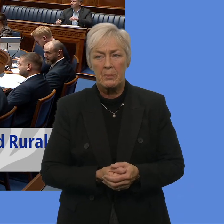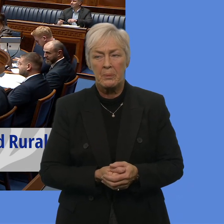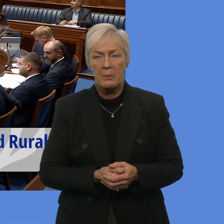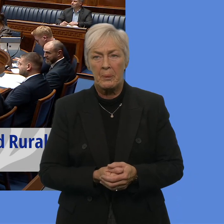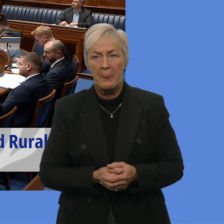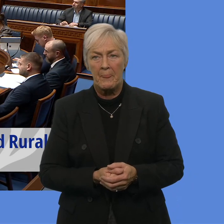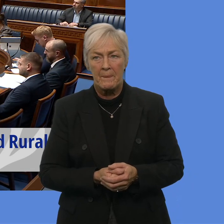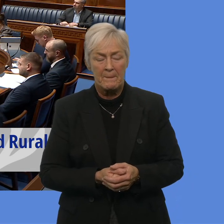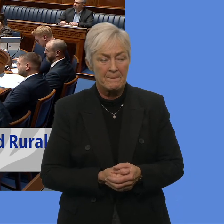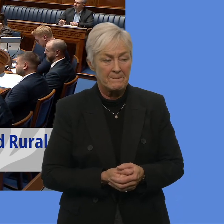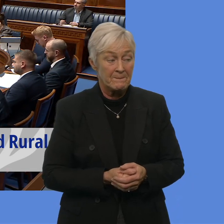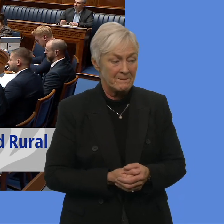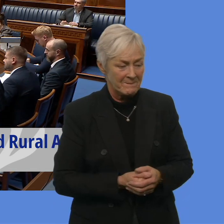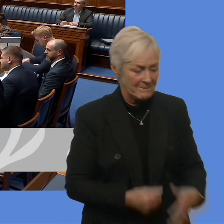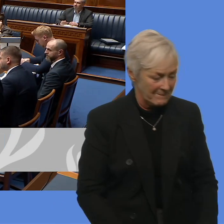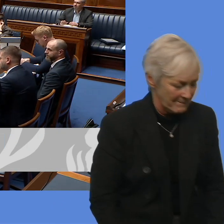McGlone.